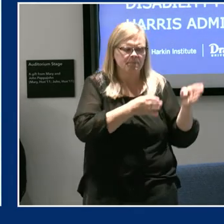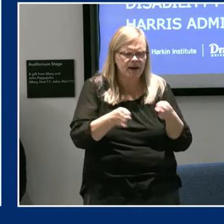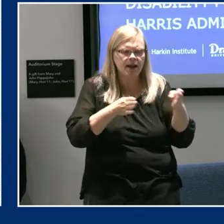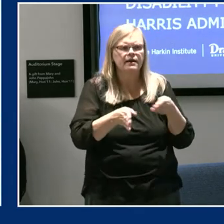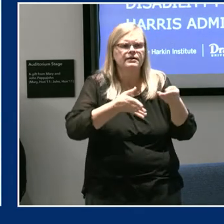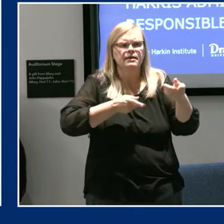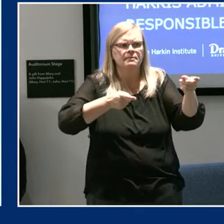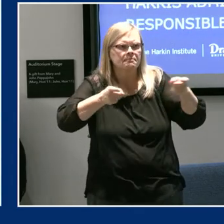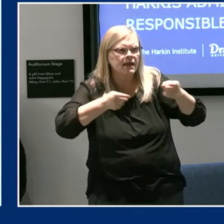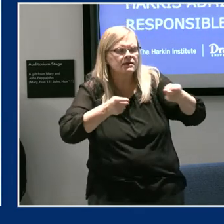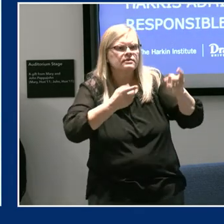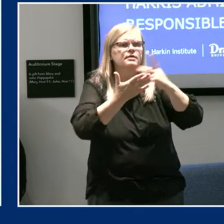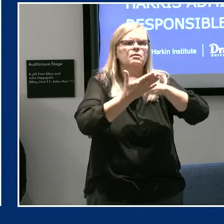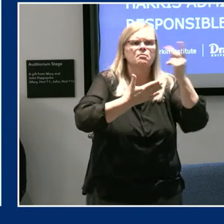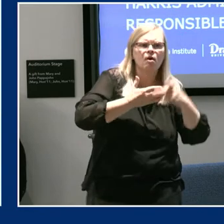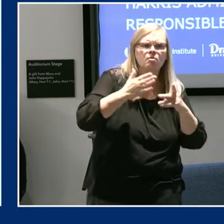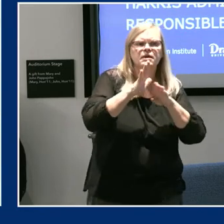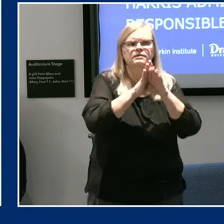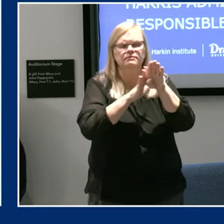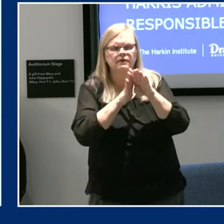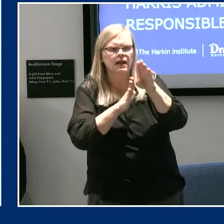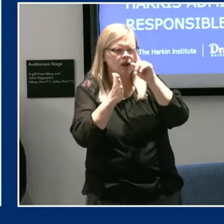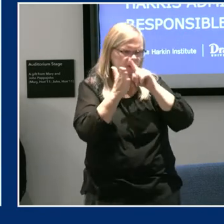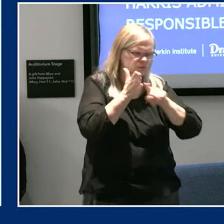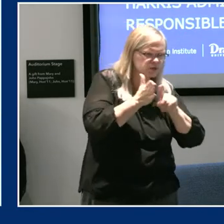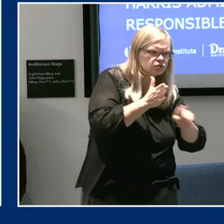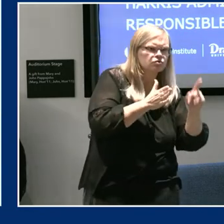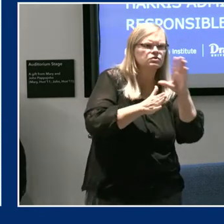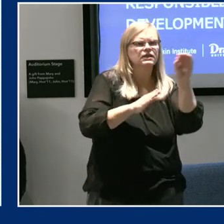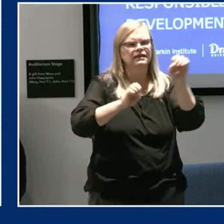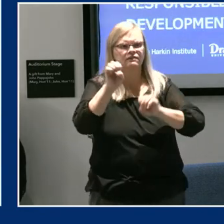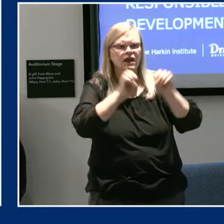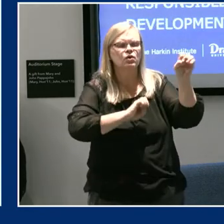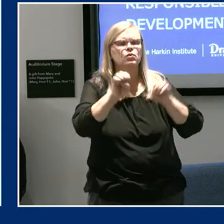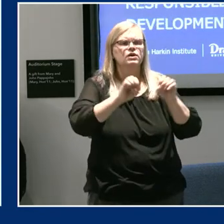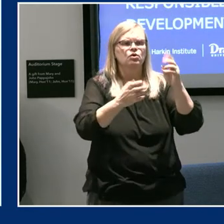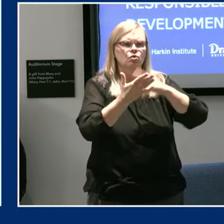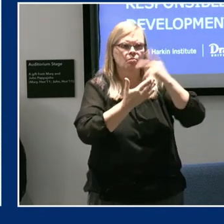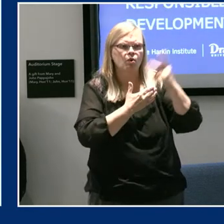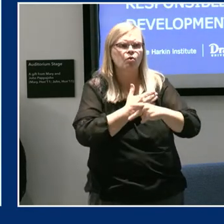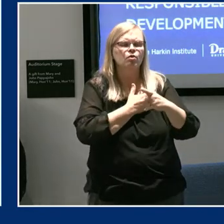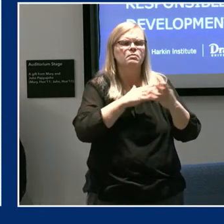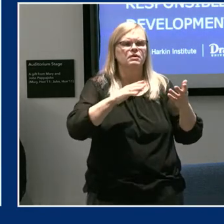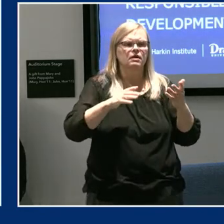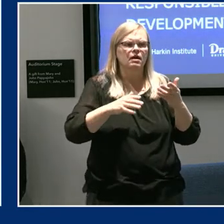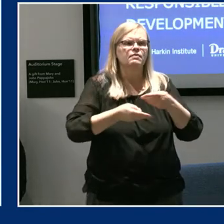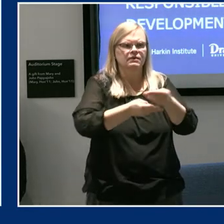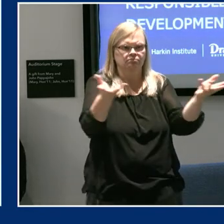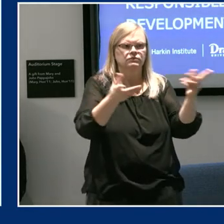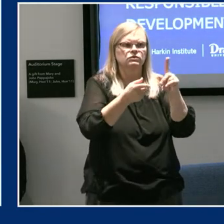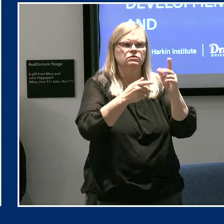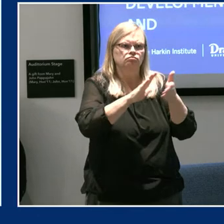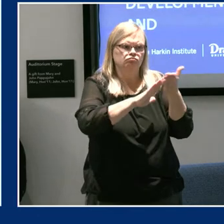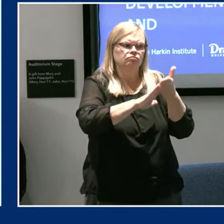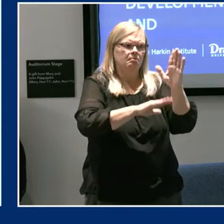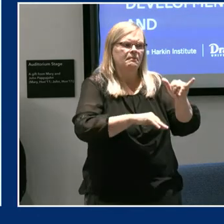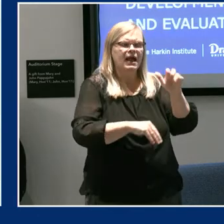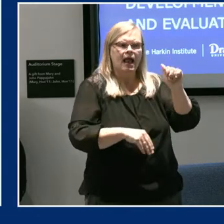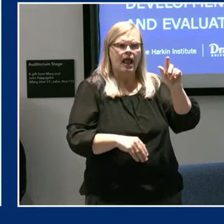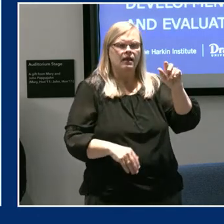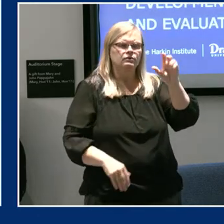the development of program policy, policy research, and evaluation programs administered by the Social Security